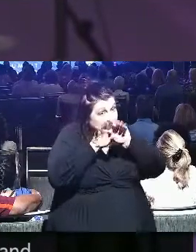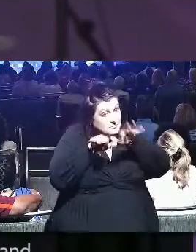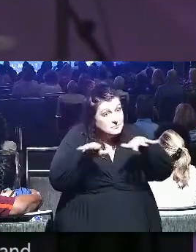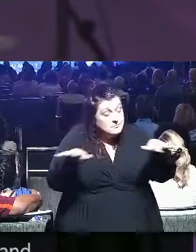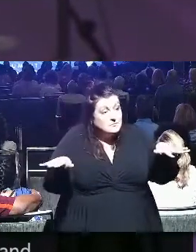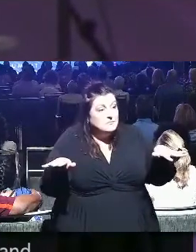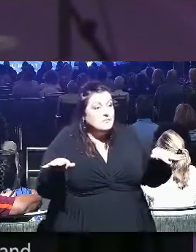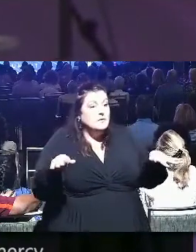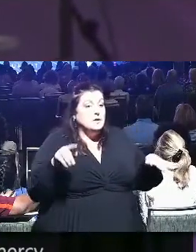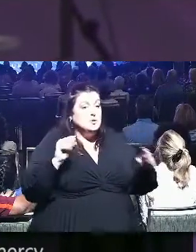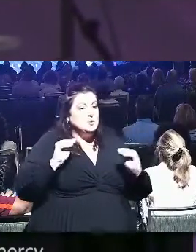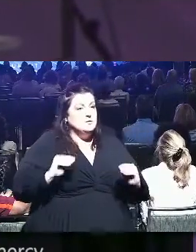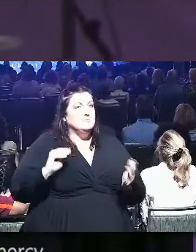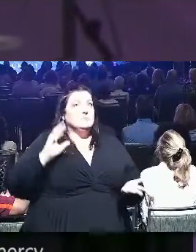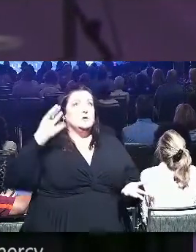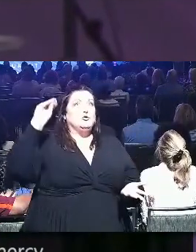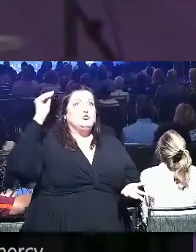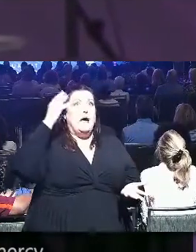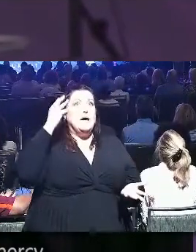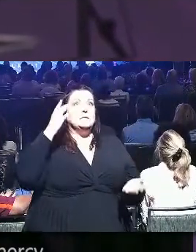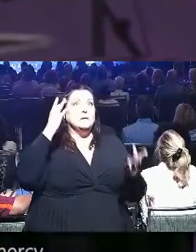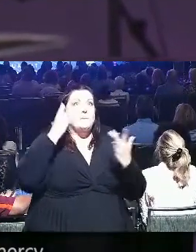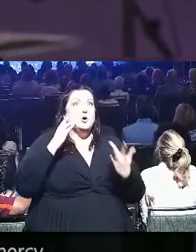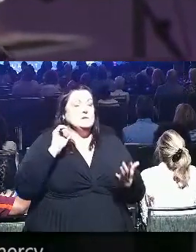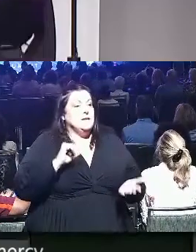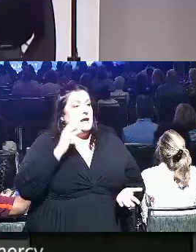we have all found in Christ. Amen.